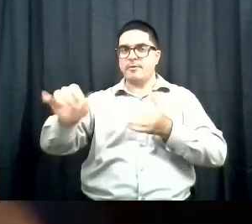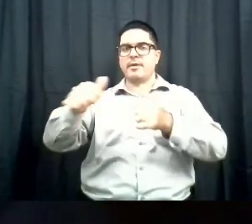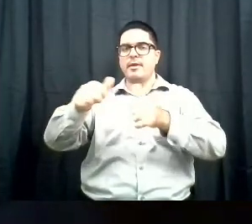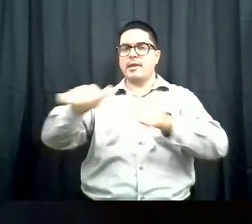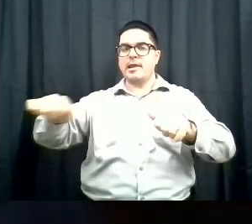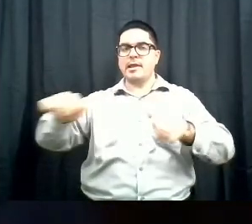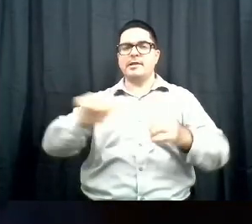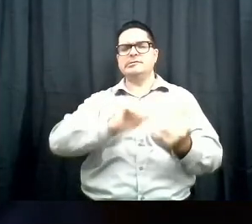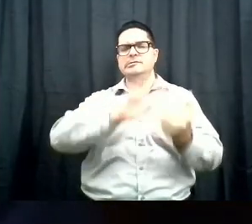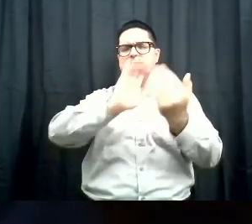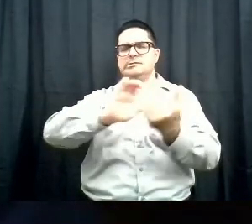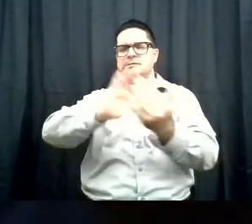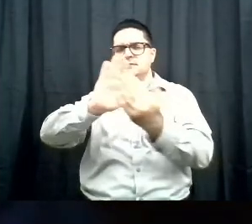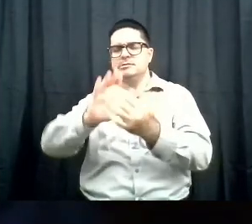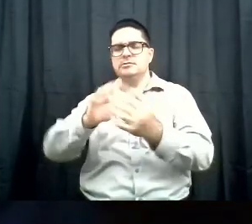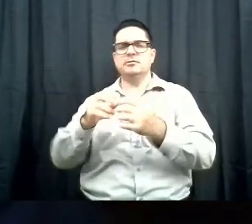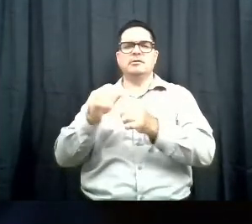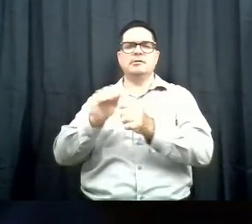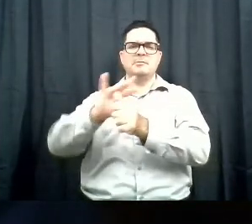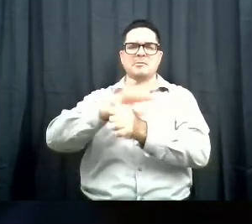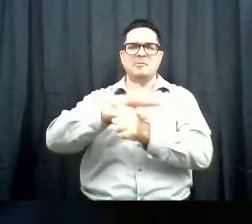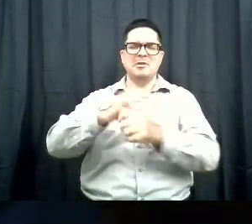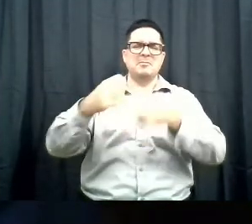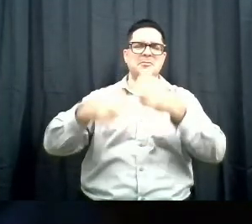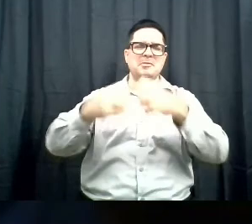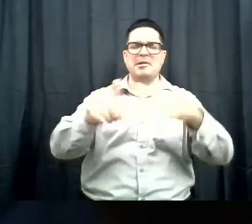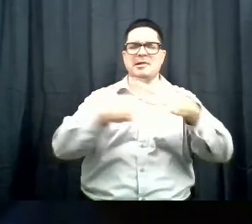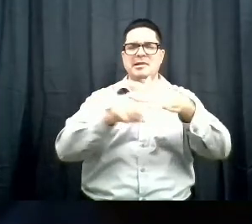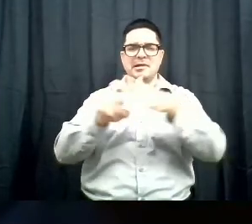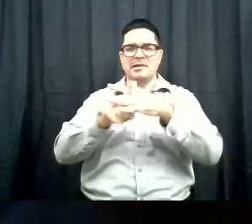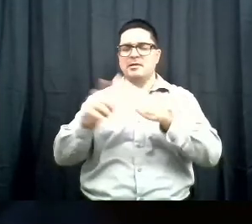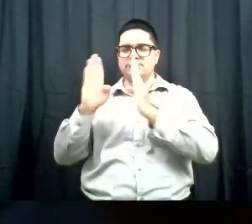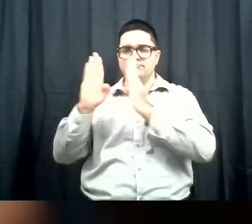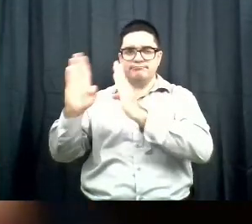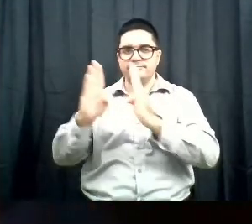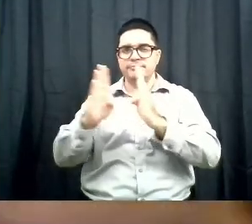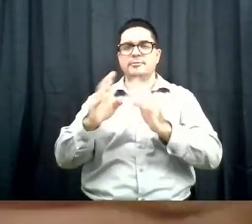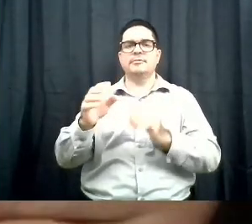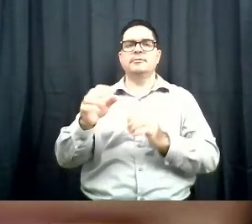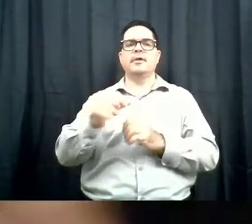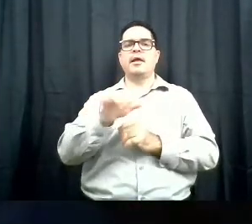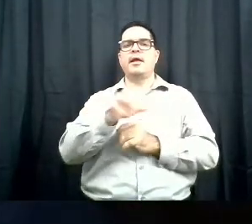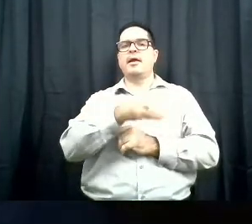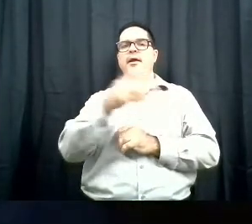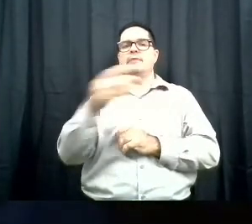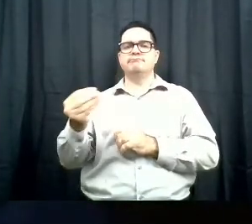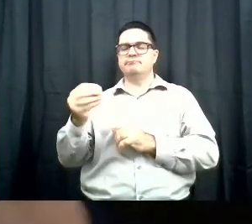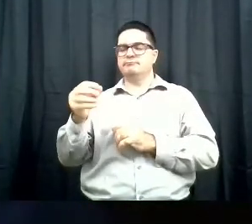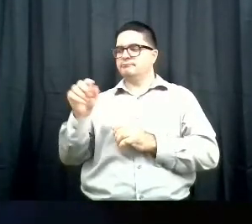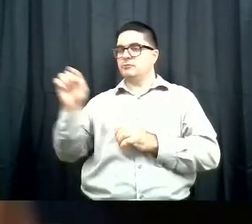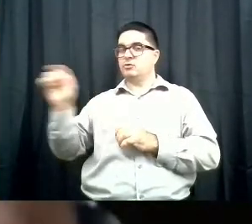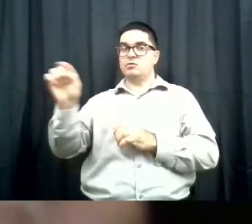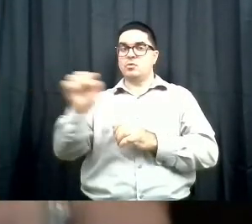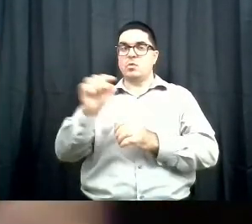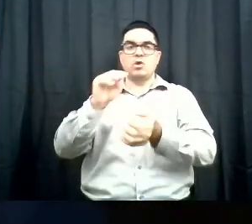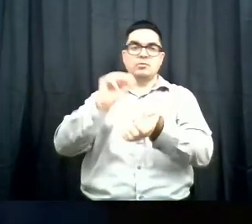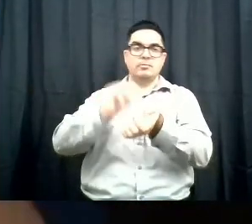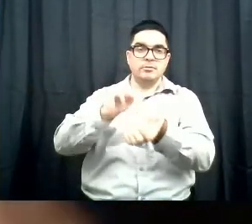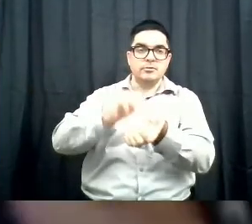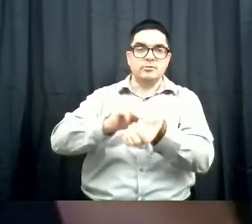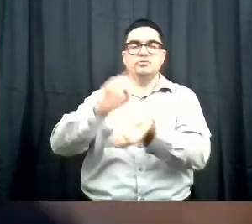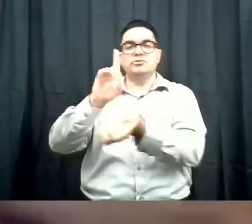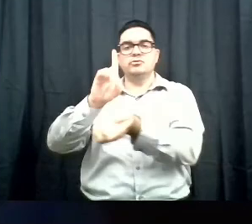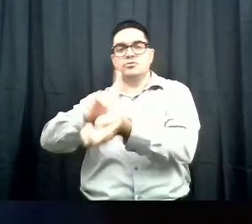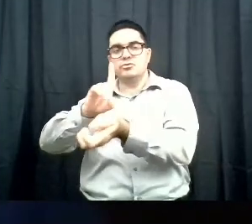but we also were able to provide hazard pay to the first responder, particularly that first line of doctors, nurses,